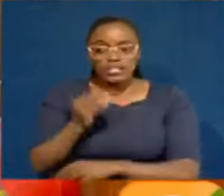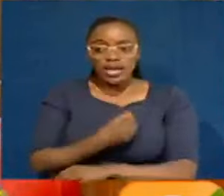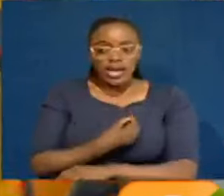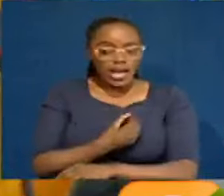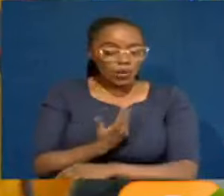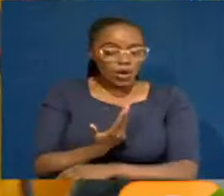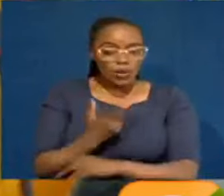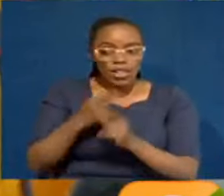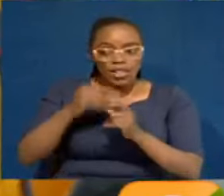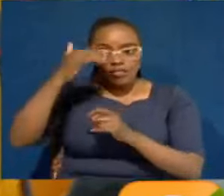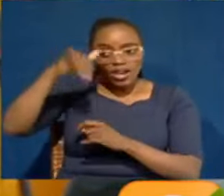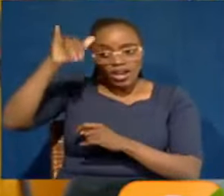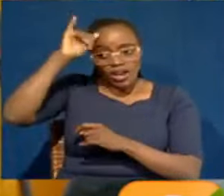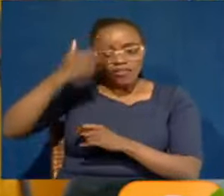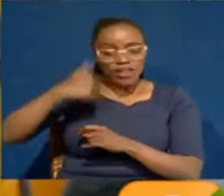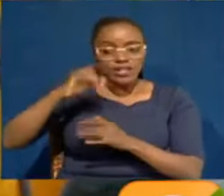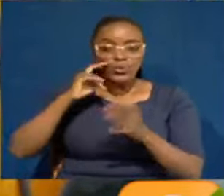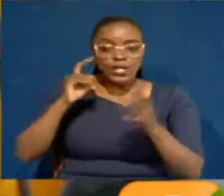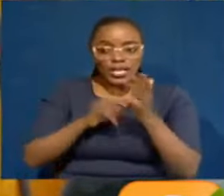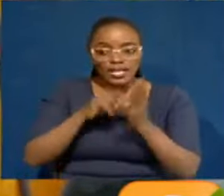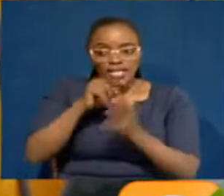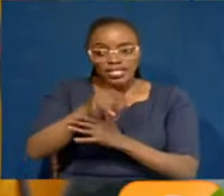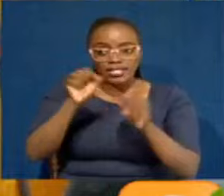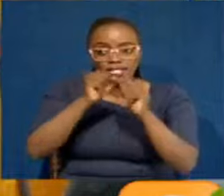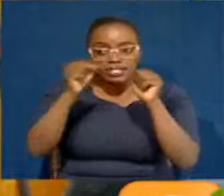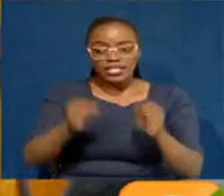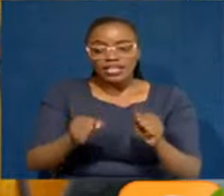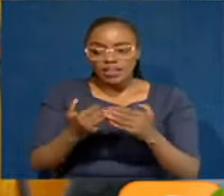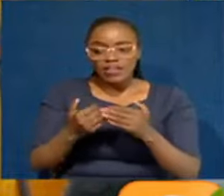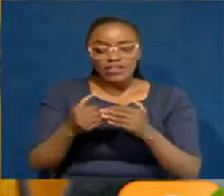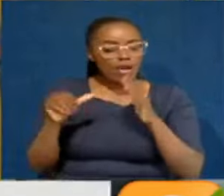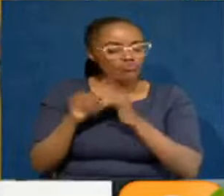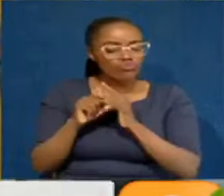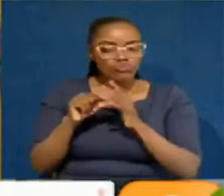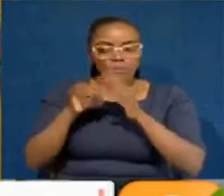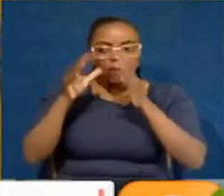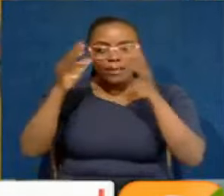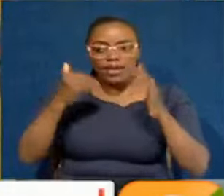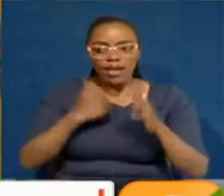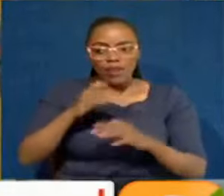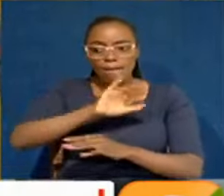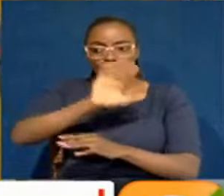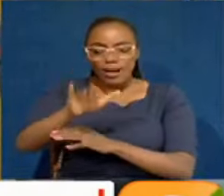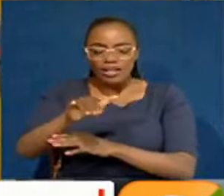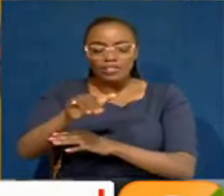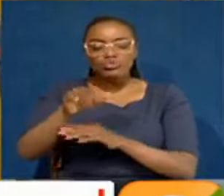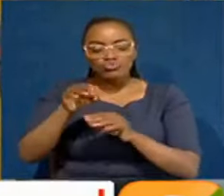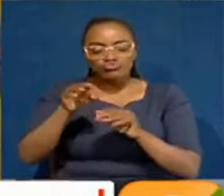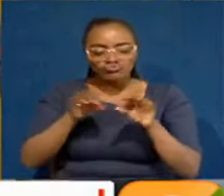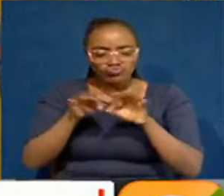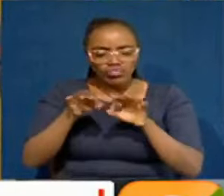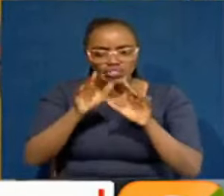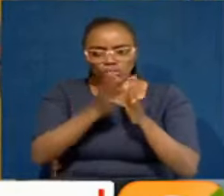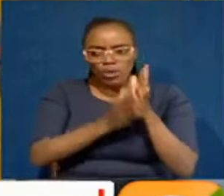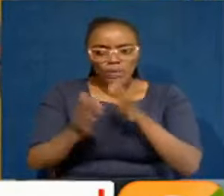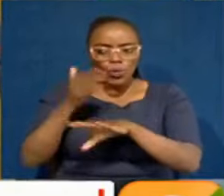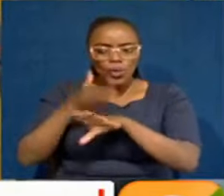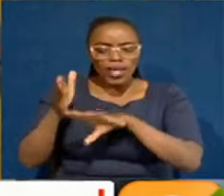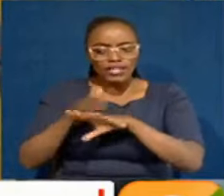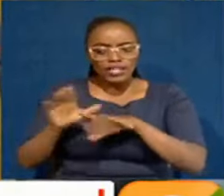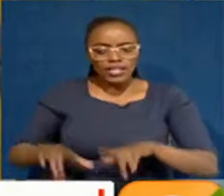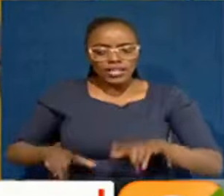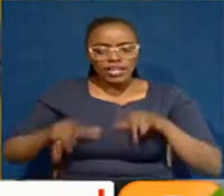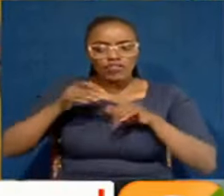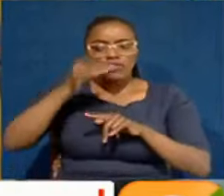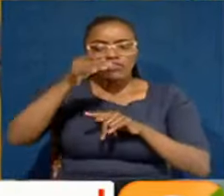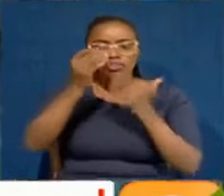our cows. It is high time we acknowledge that this system is quite a mess. We must go back to the drawing board. We are wasting the life and the